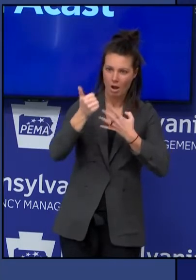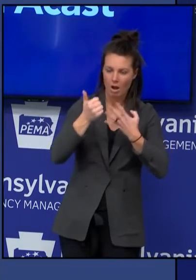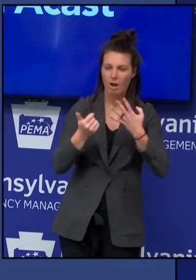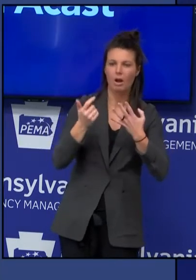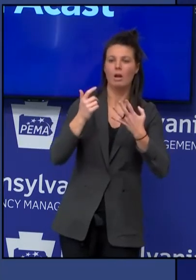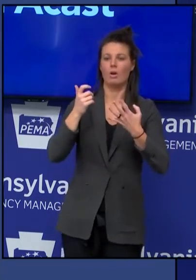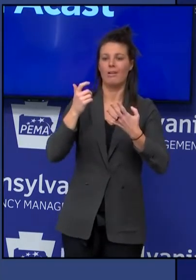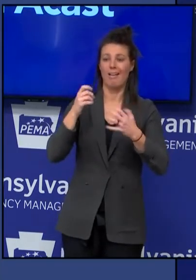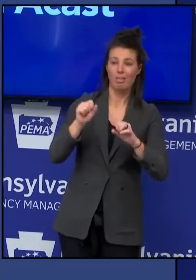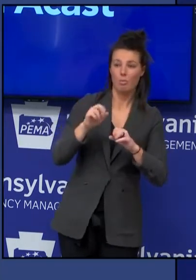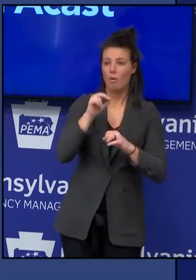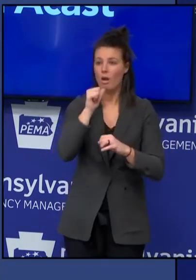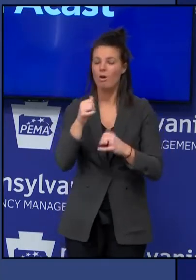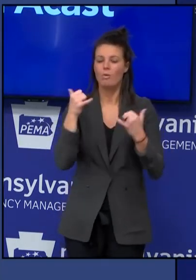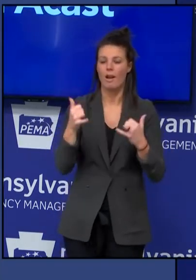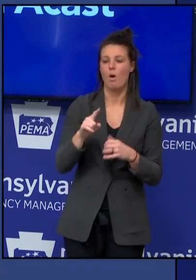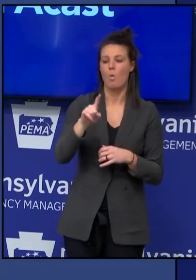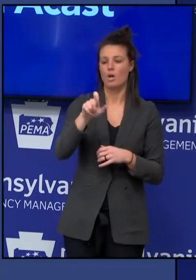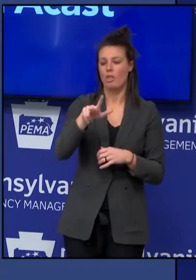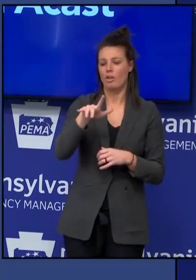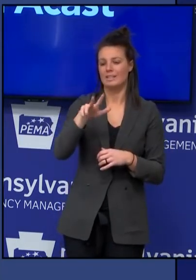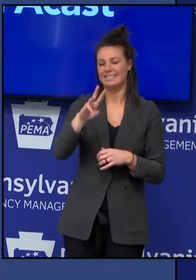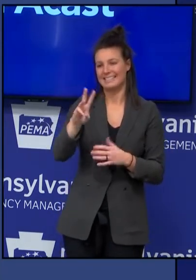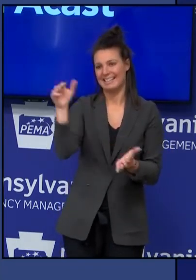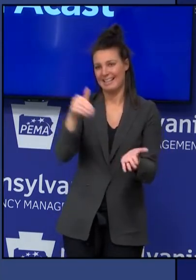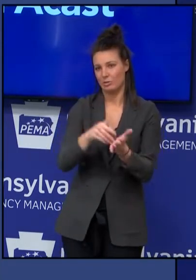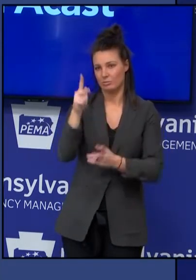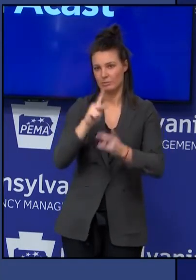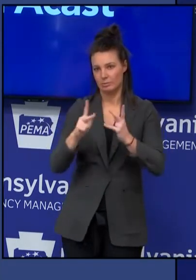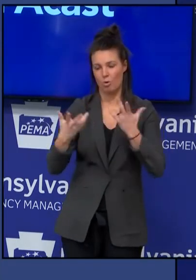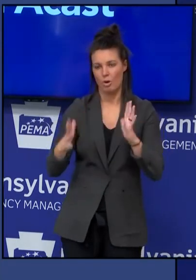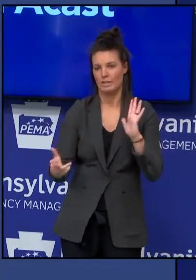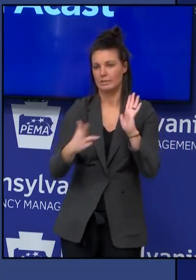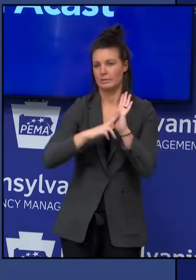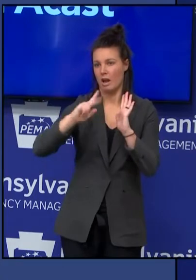Already, 136,000 people have signed up through Your Turn.